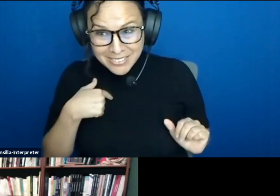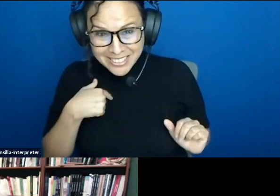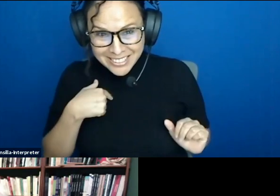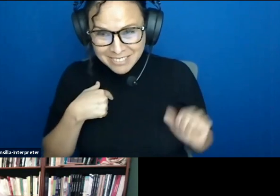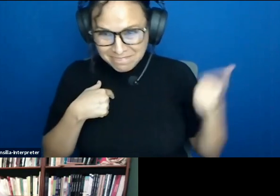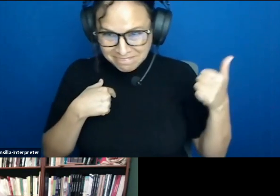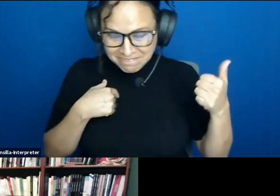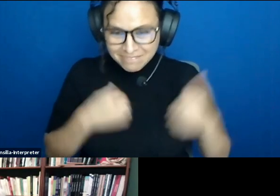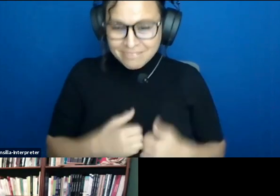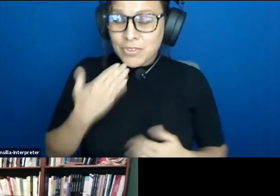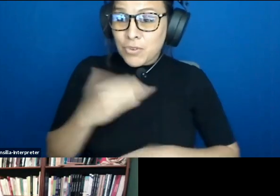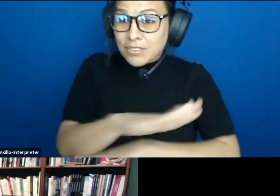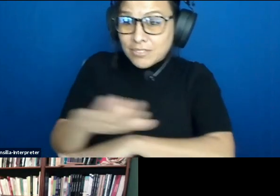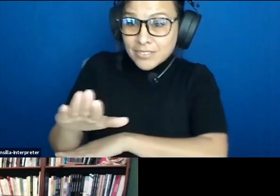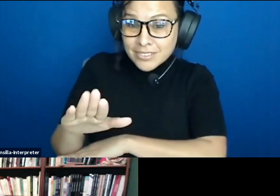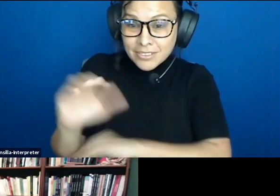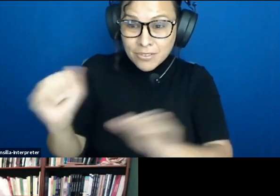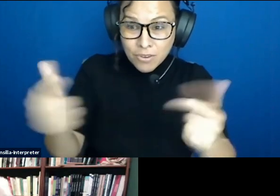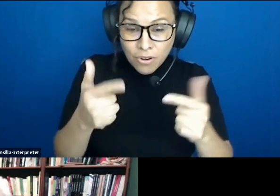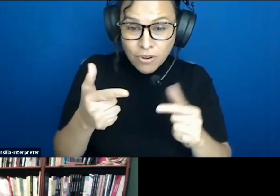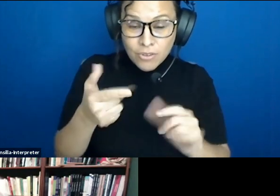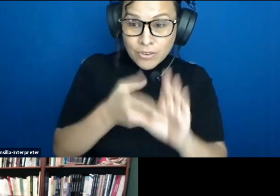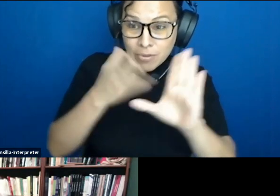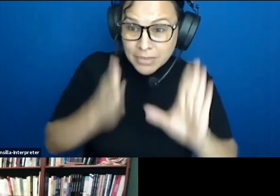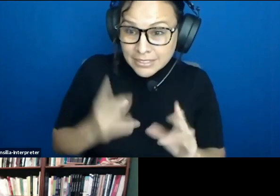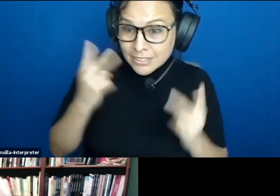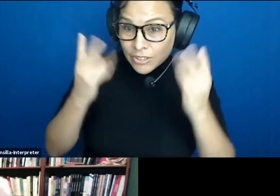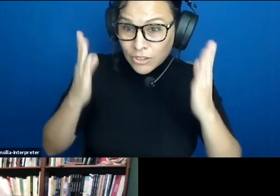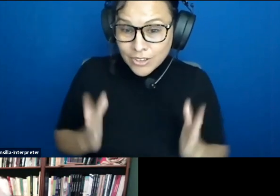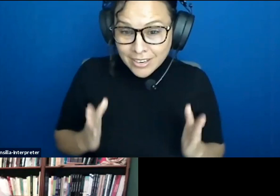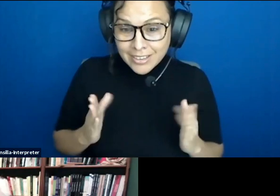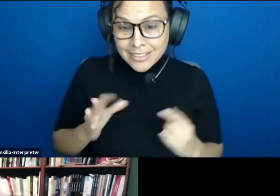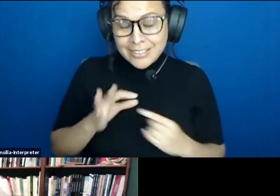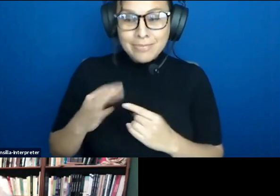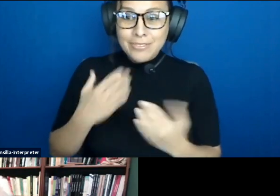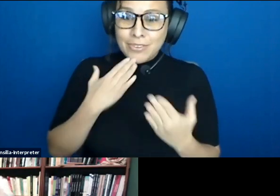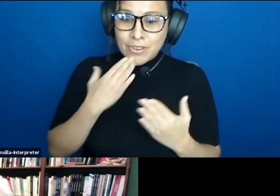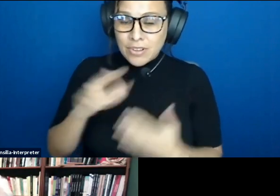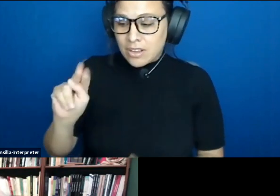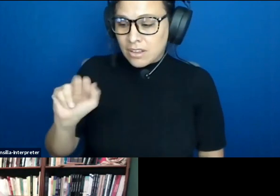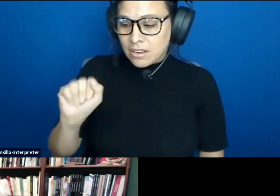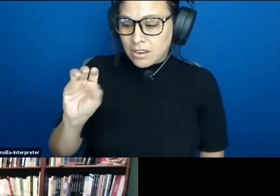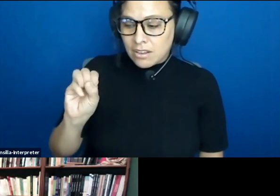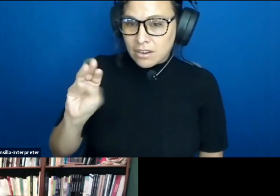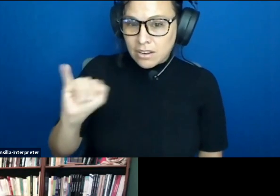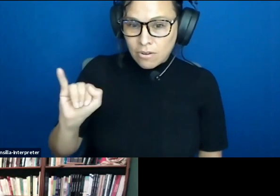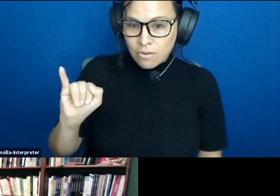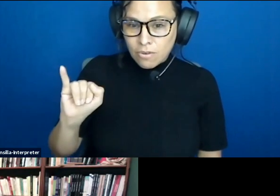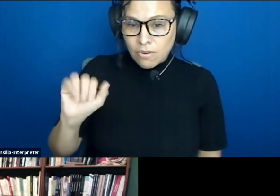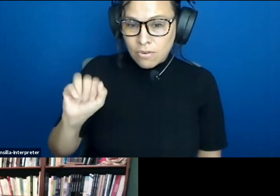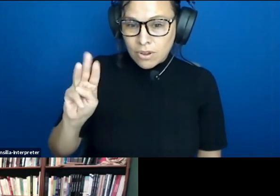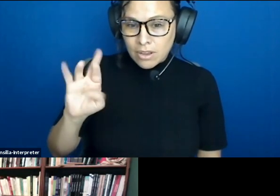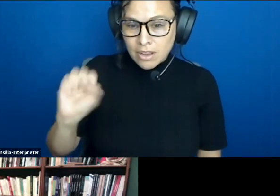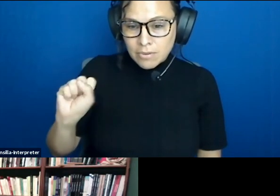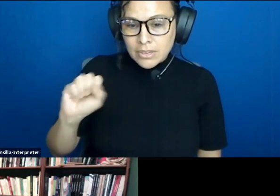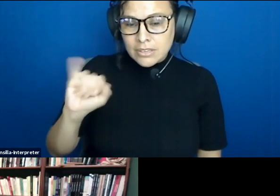So good afternoon to everyone, participants and guests, and special thanks to Naomi, Ambriz, Dr. Jessica